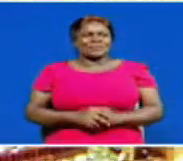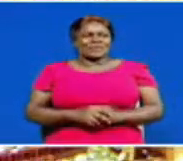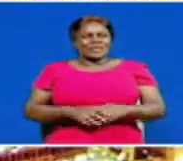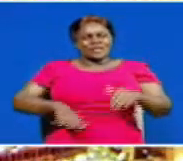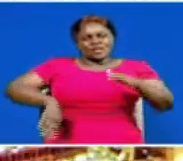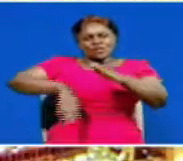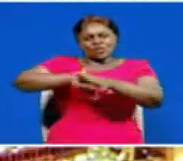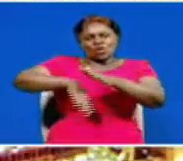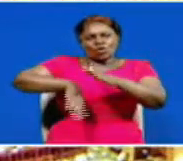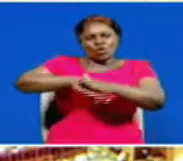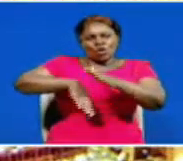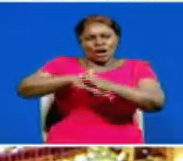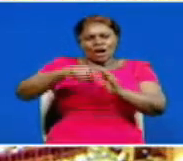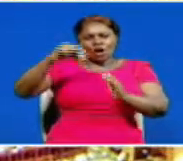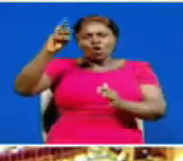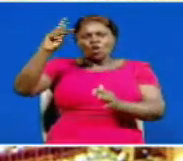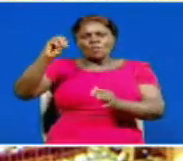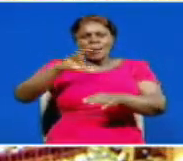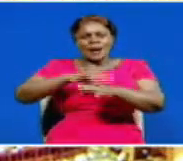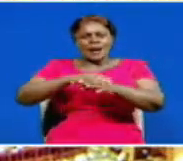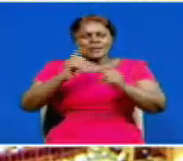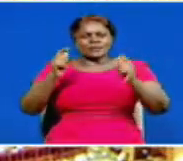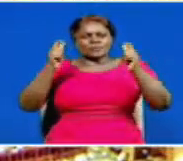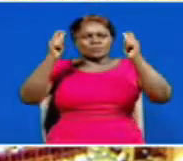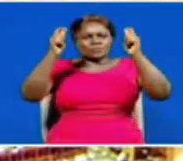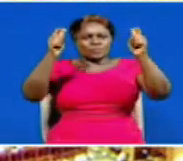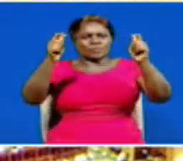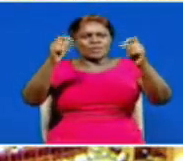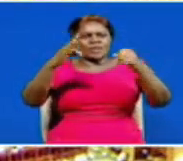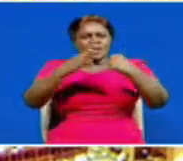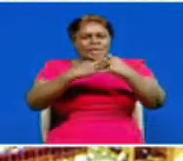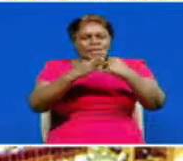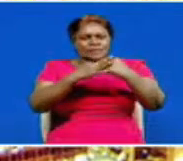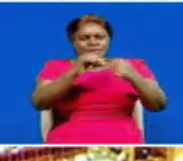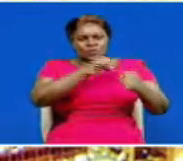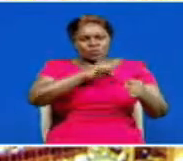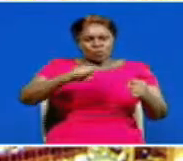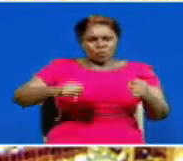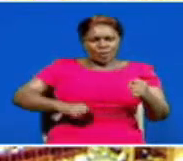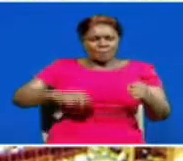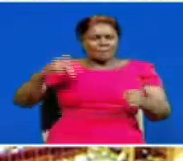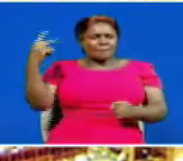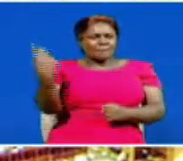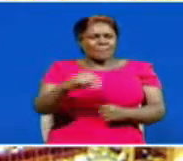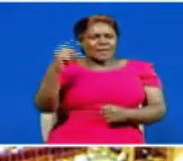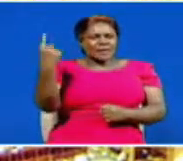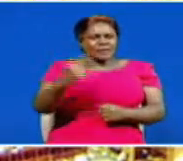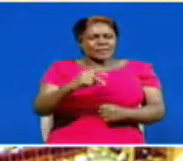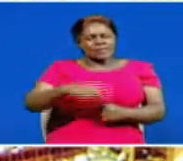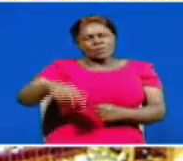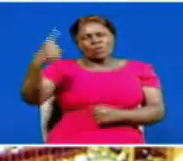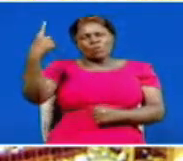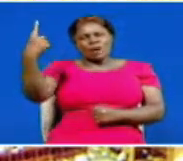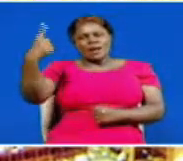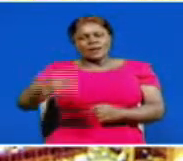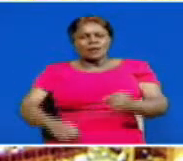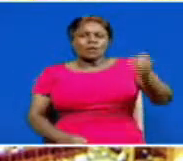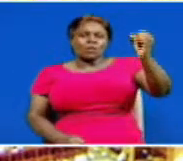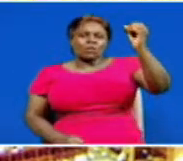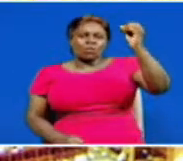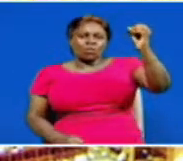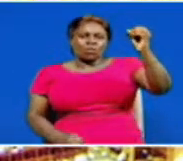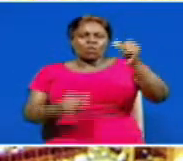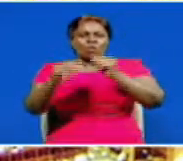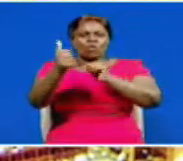Timu ya soka ya Rigoma ilitoa taji la Nyamira Super 8 Extreme Cup baada ya kuilaza Getacho bao moja kwa nunge